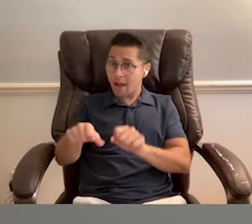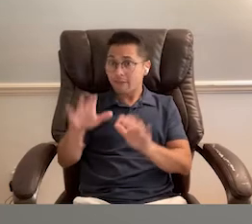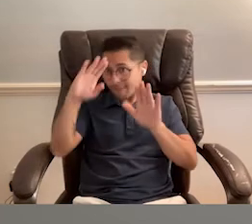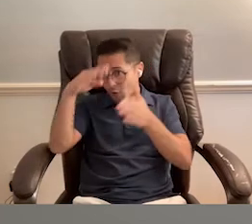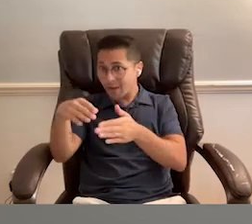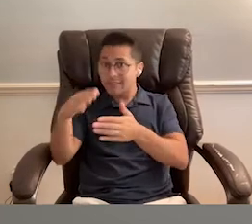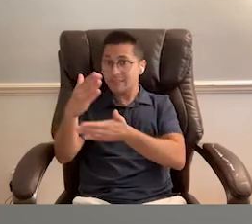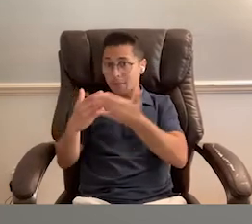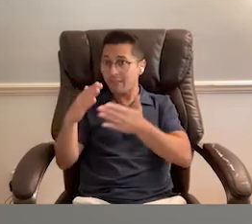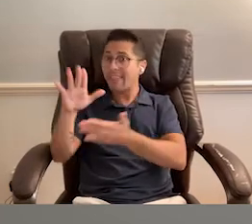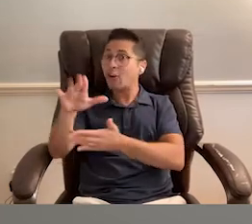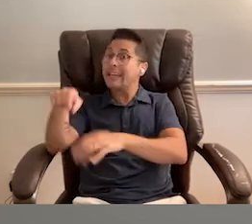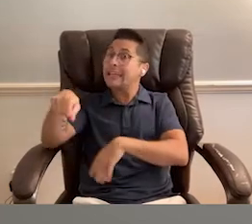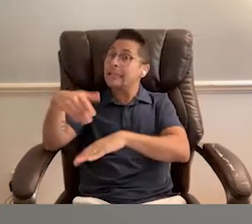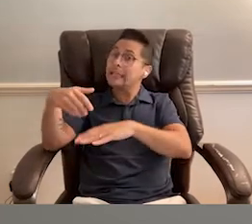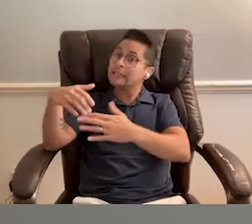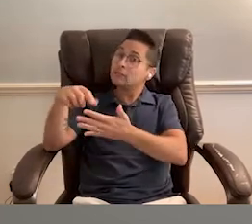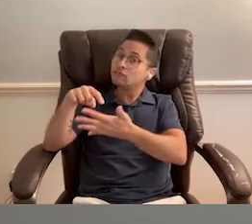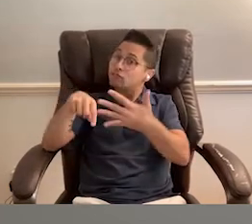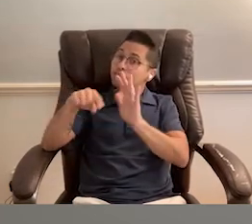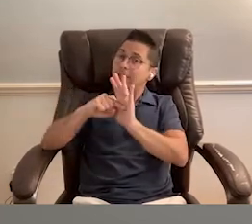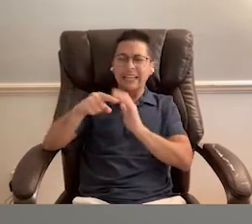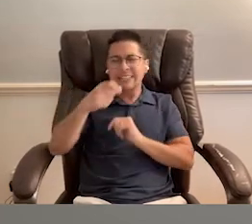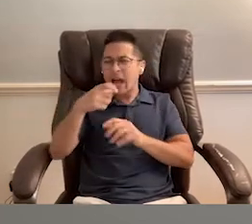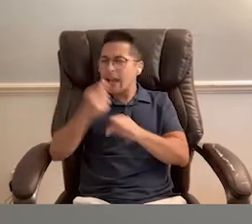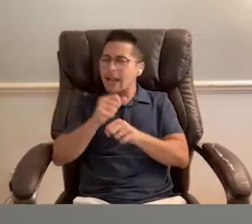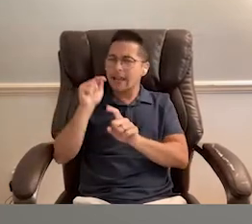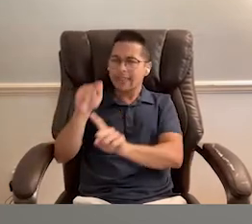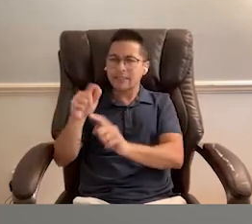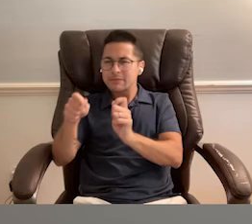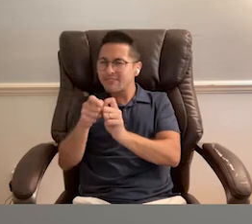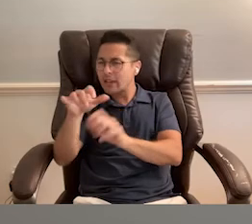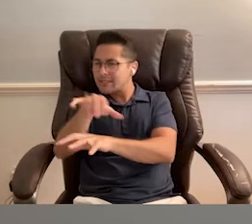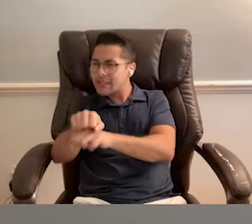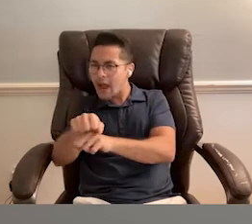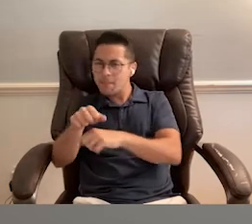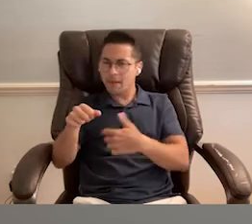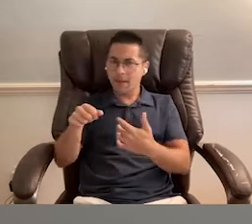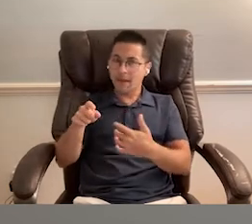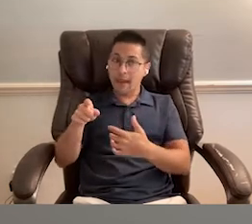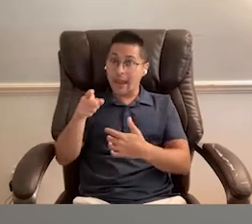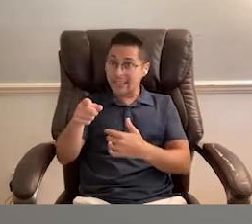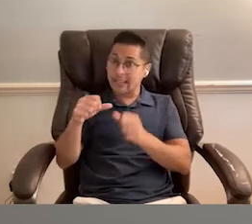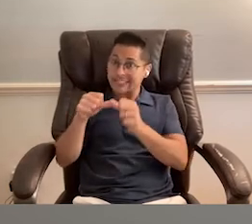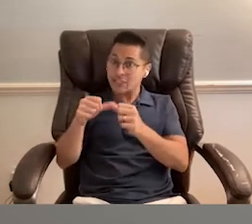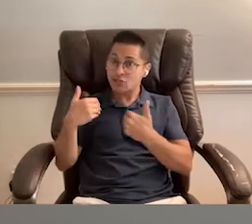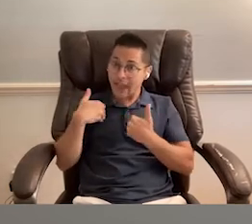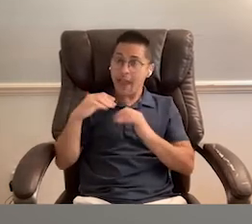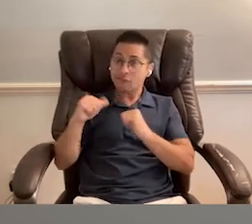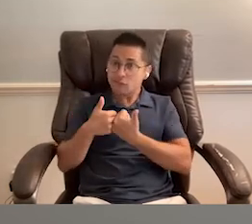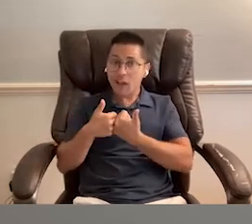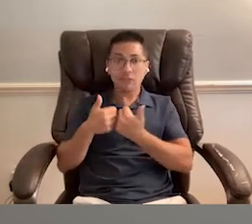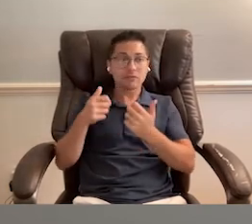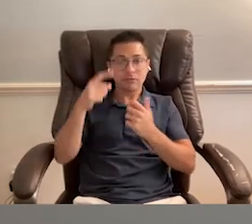somewhat on their needs. You know, he's not getting this particular assignment, or he continues to have challenges when